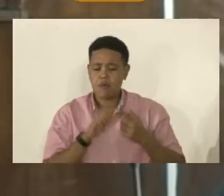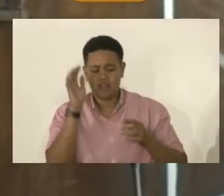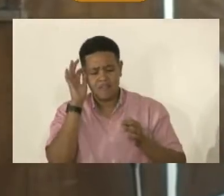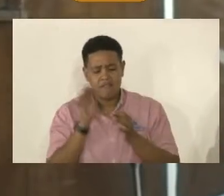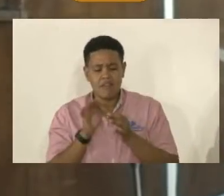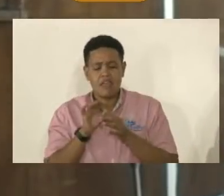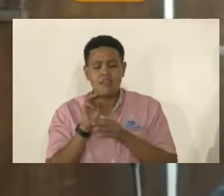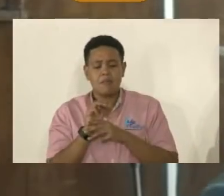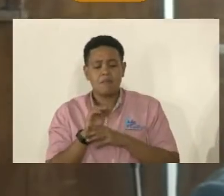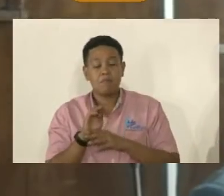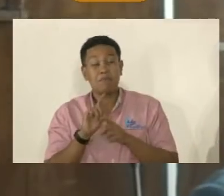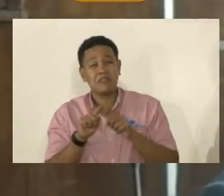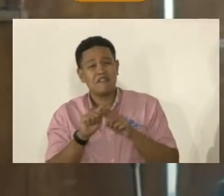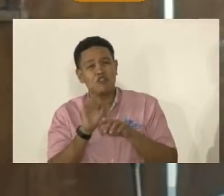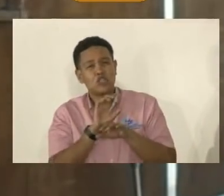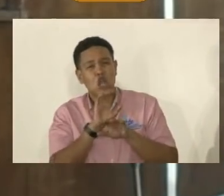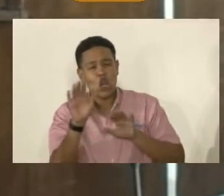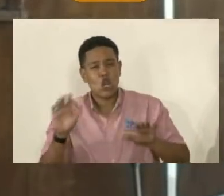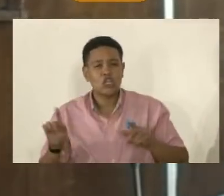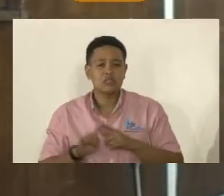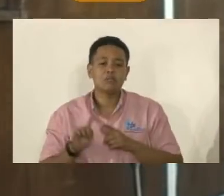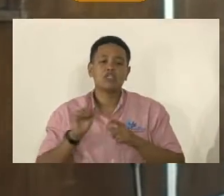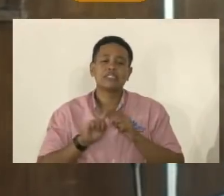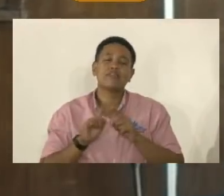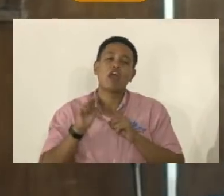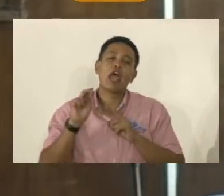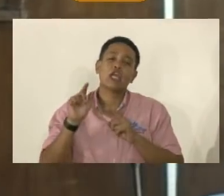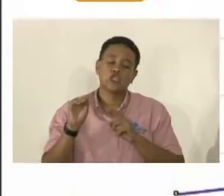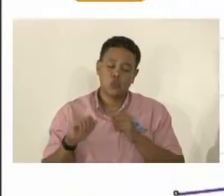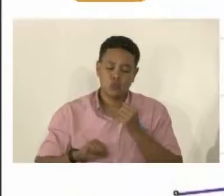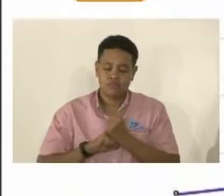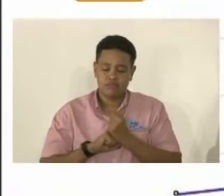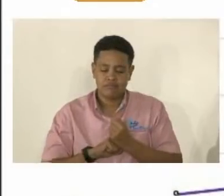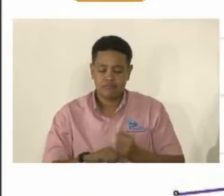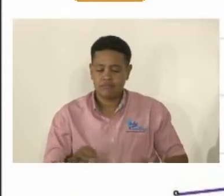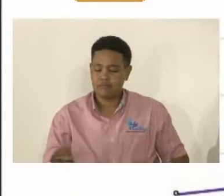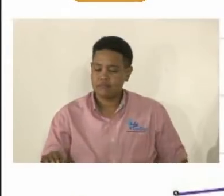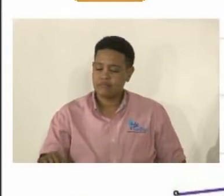faith-based organizations, and civil society groups